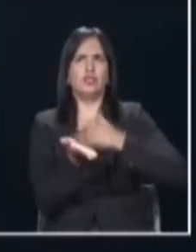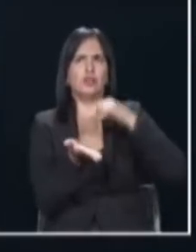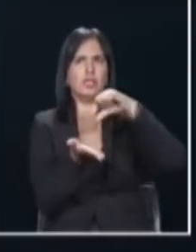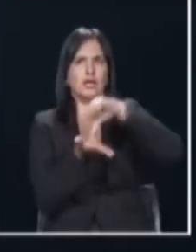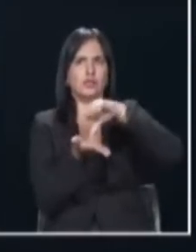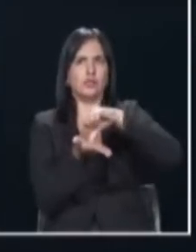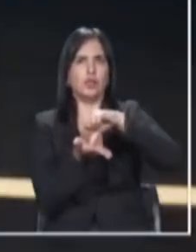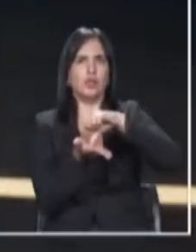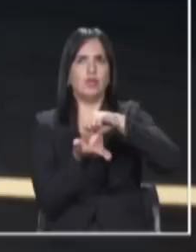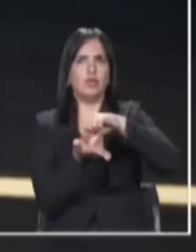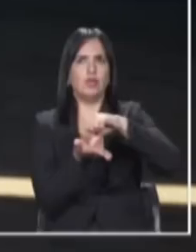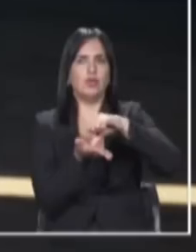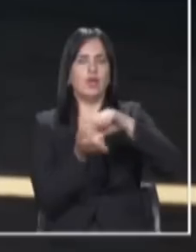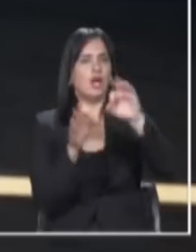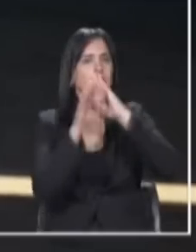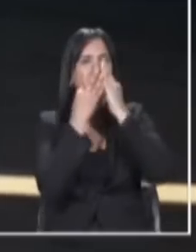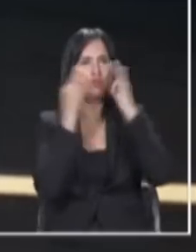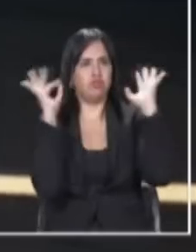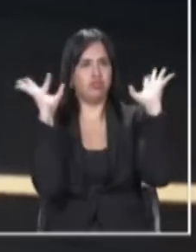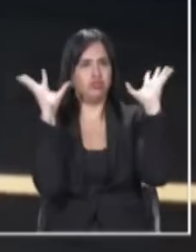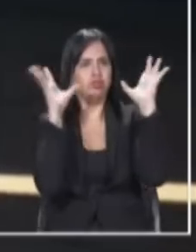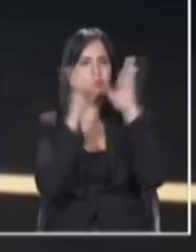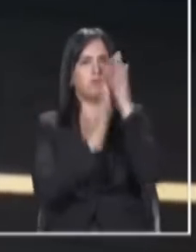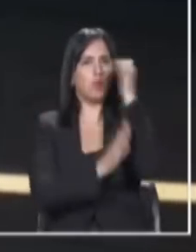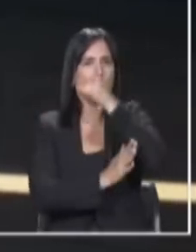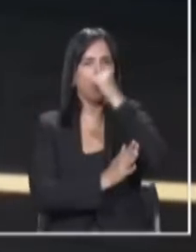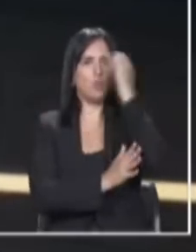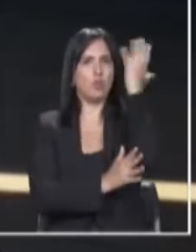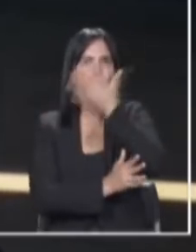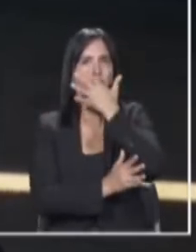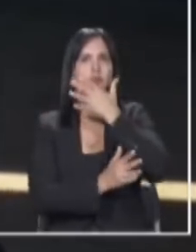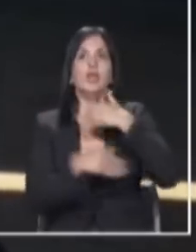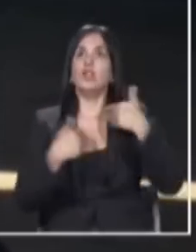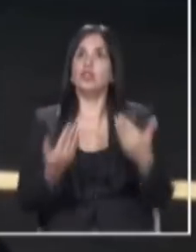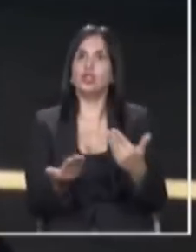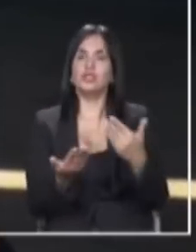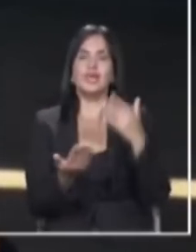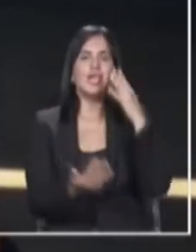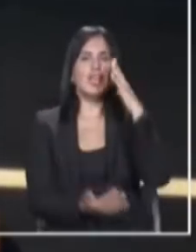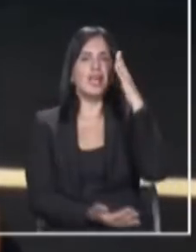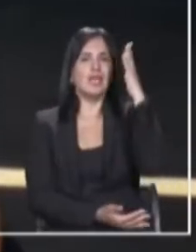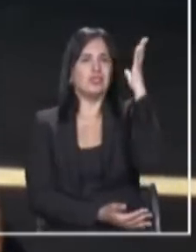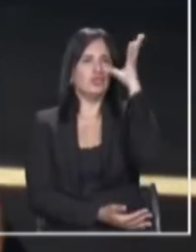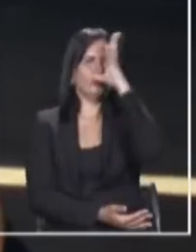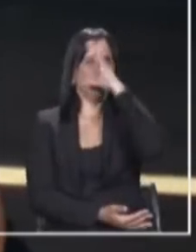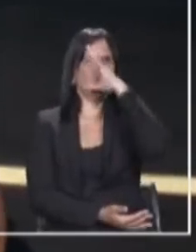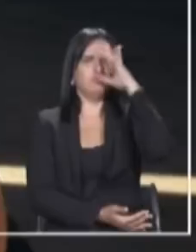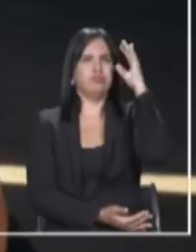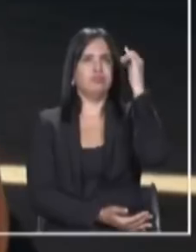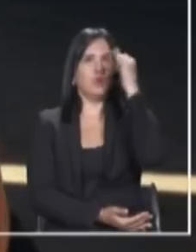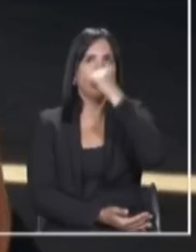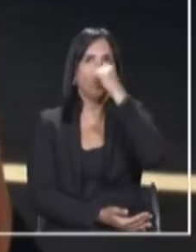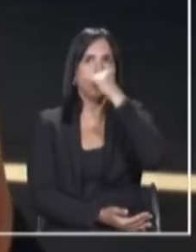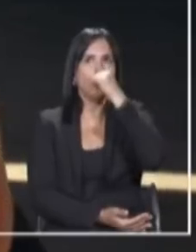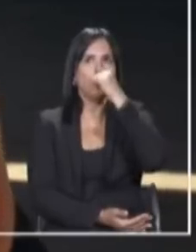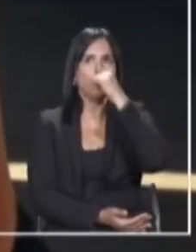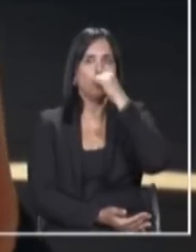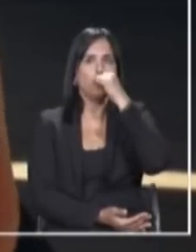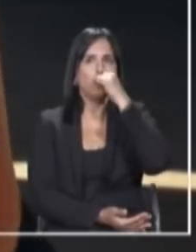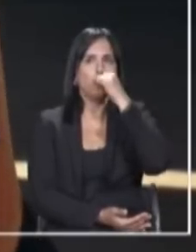with factories well as it turns out the smoke and other air pollution